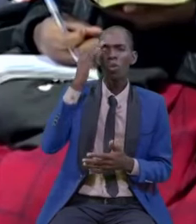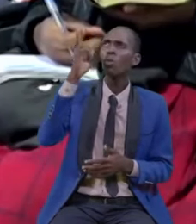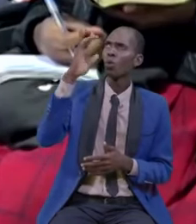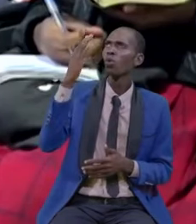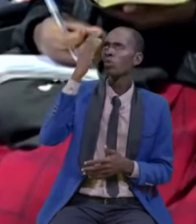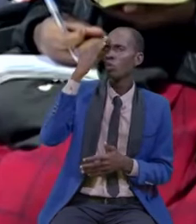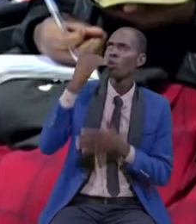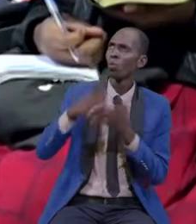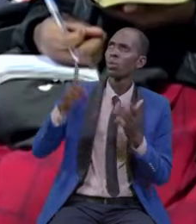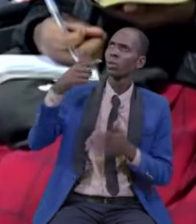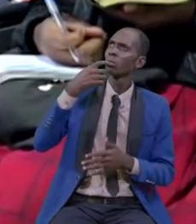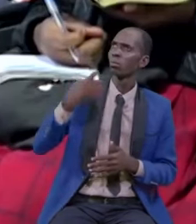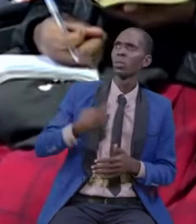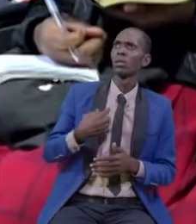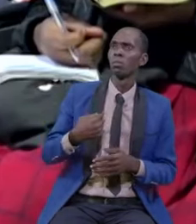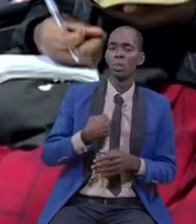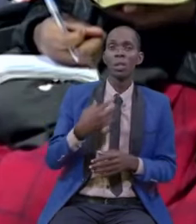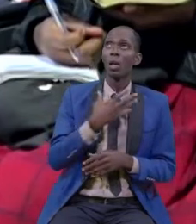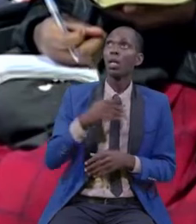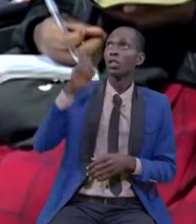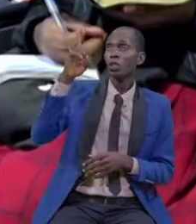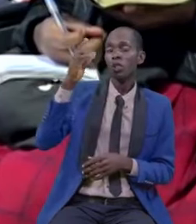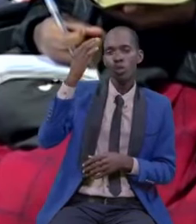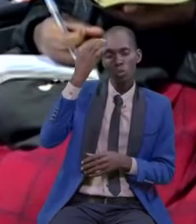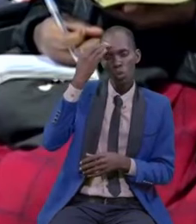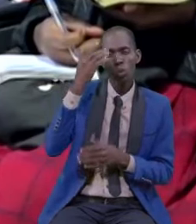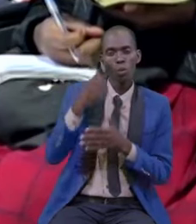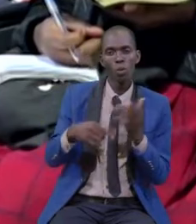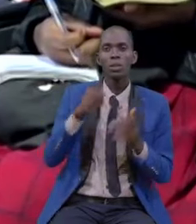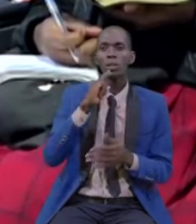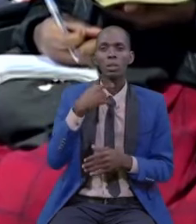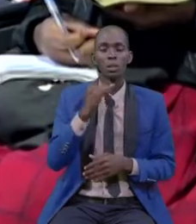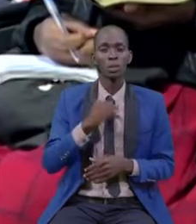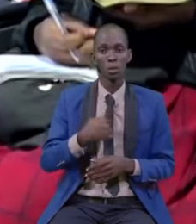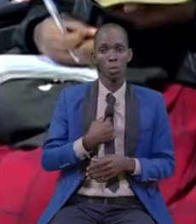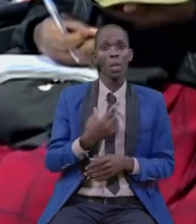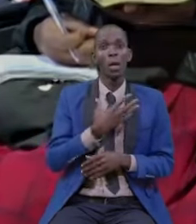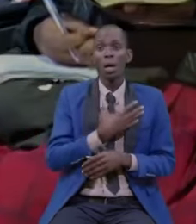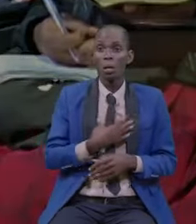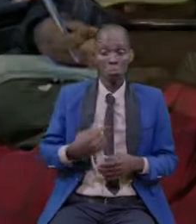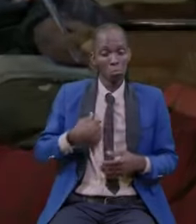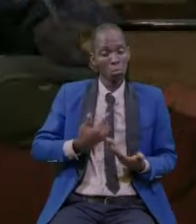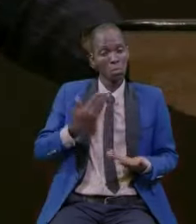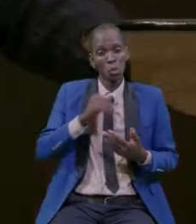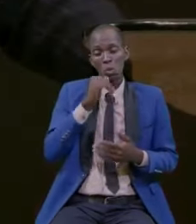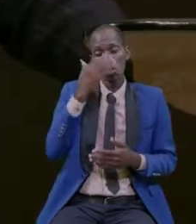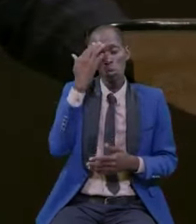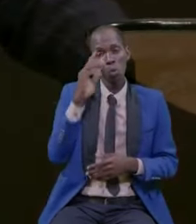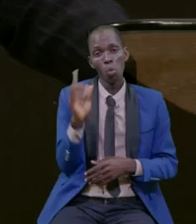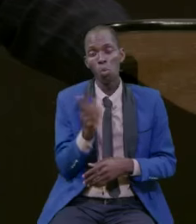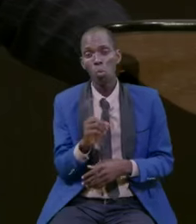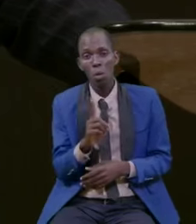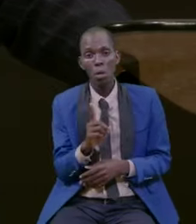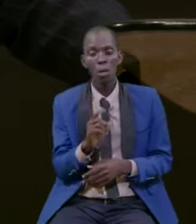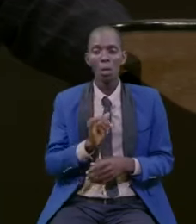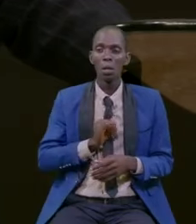means what he says he called me out and yet he doesn't he did not know where he will be he did